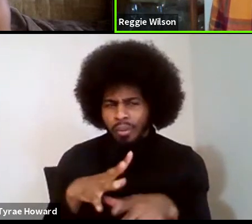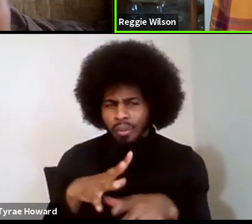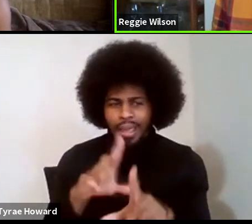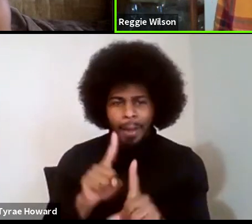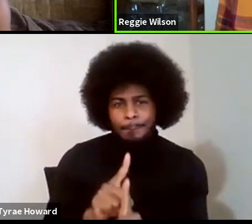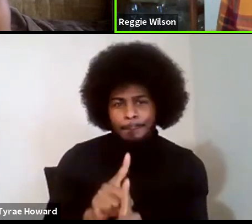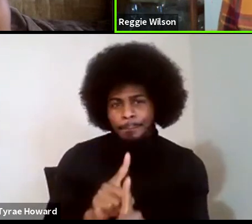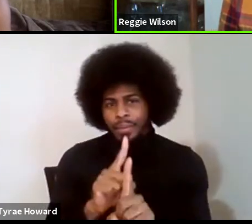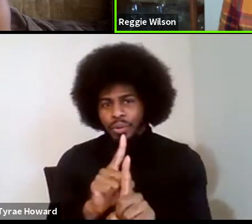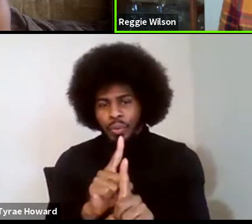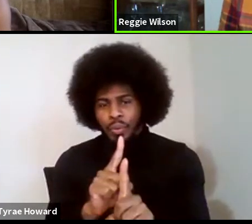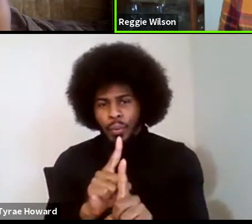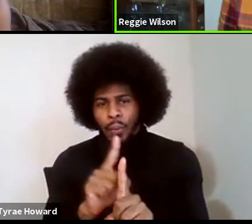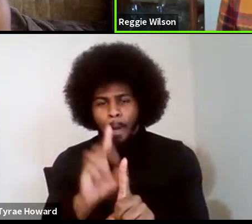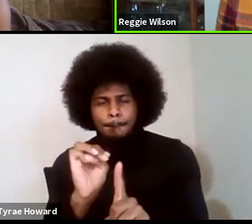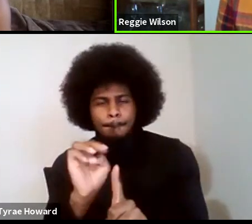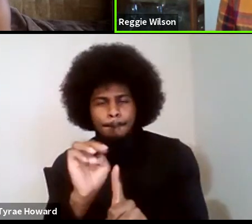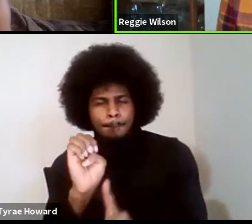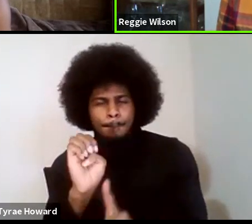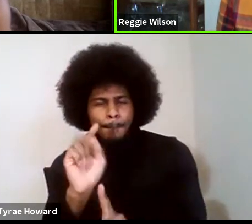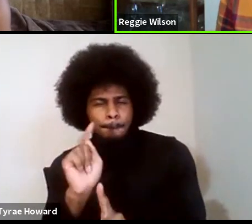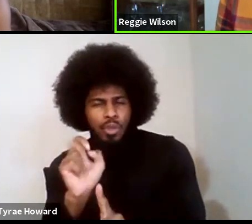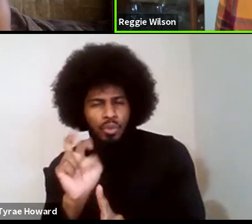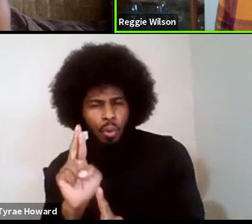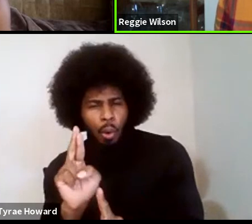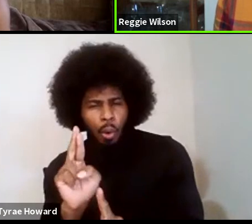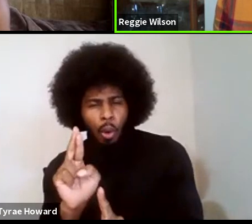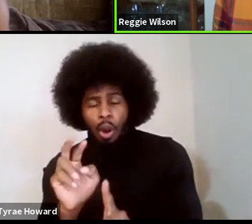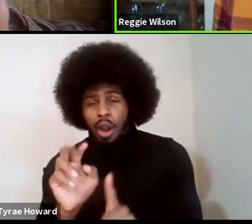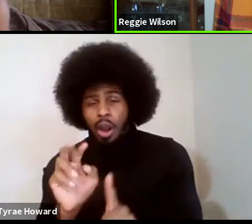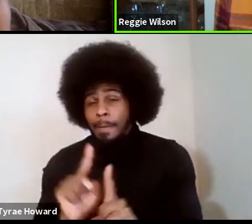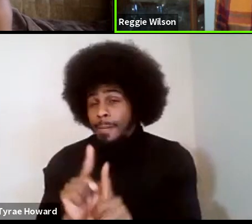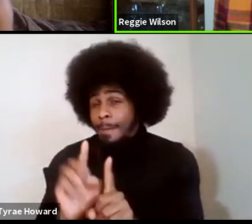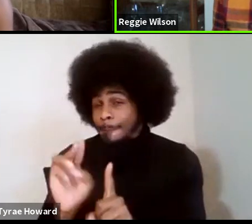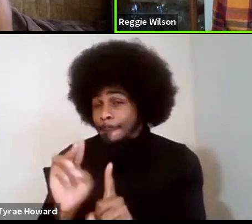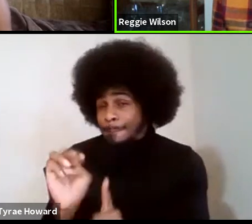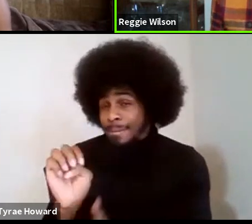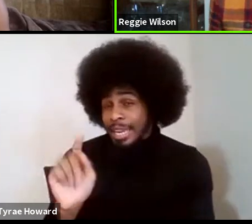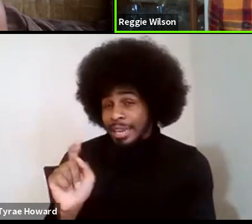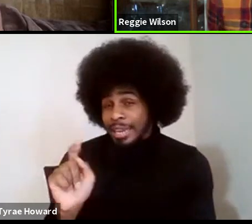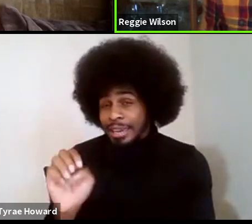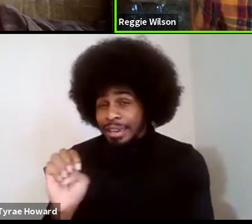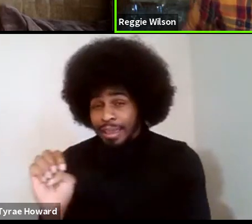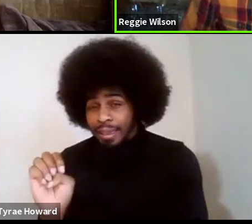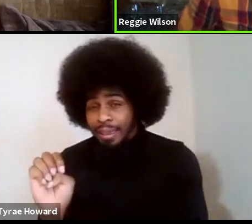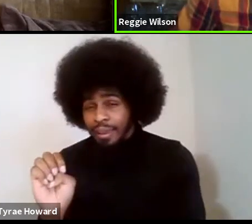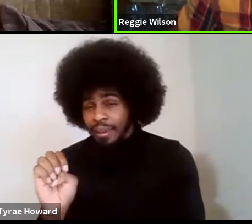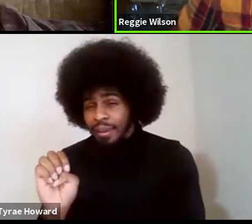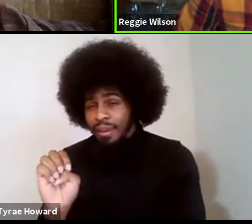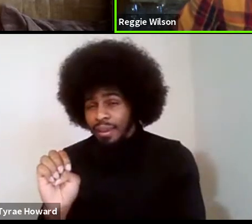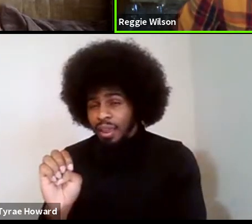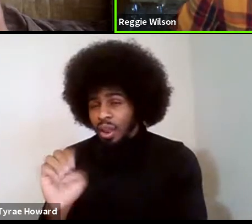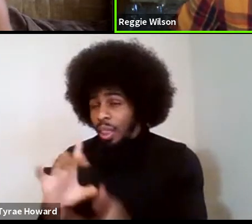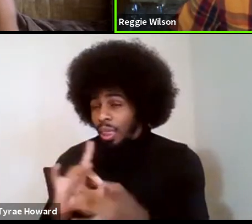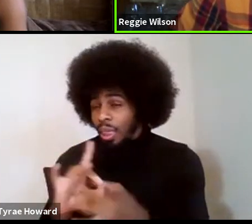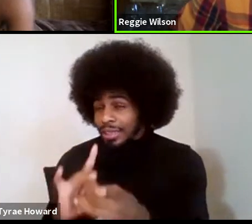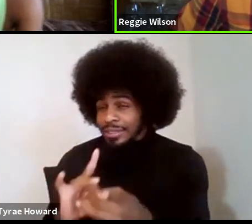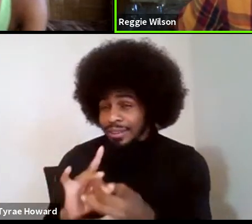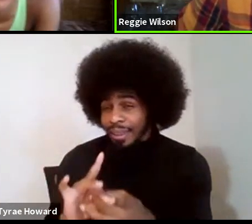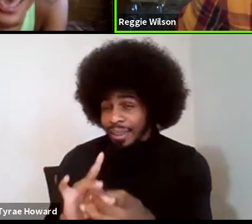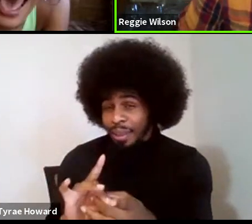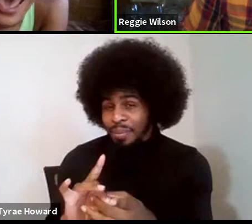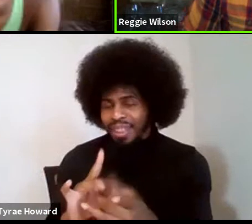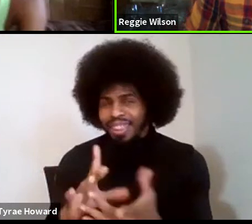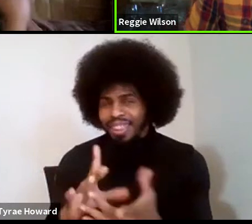me about how, you know, hold on to your checkbook or, you know, make sure you get that check before you